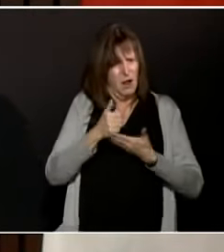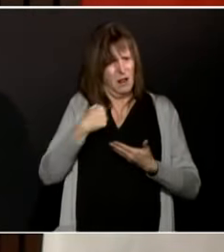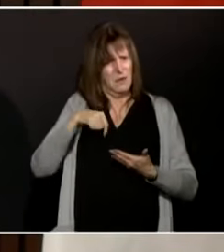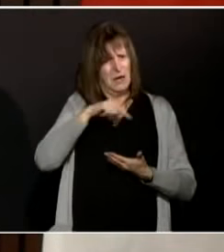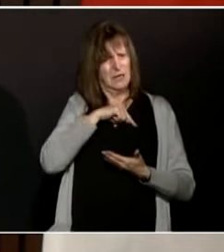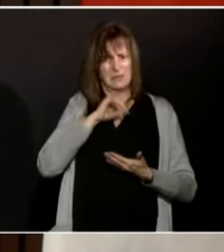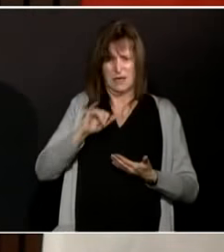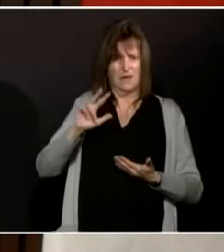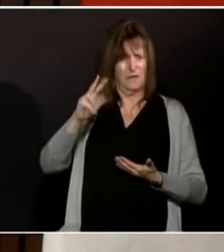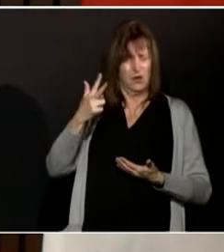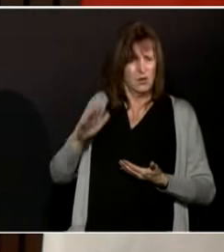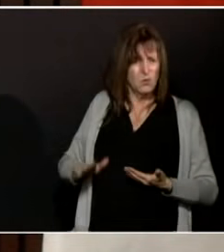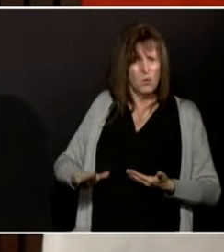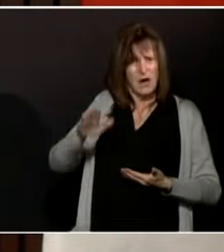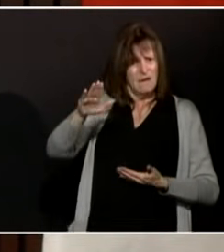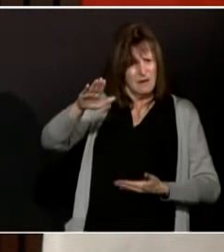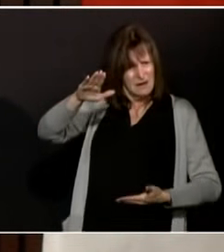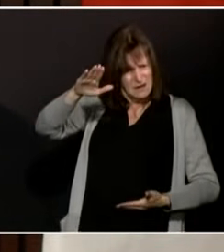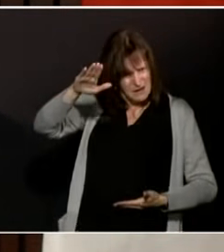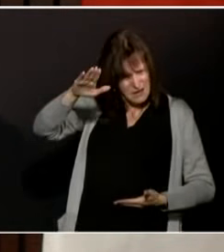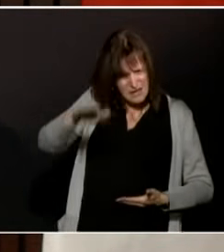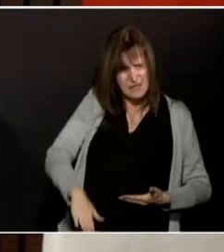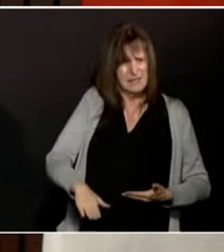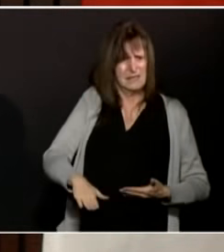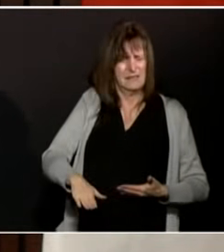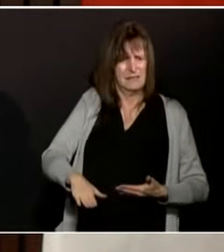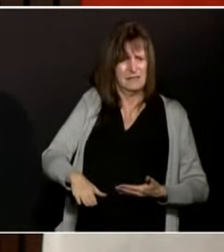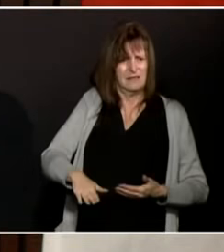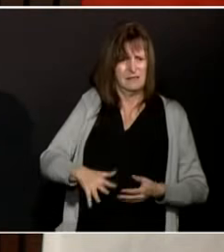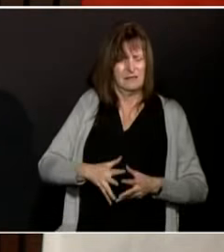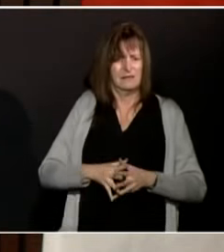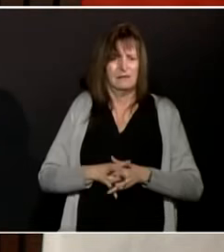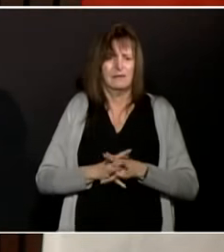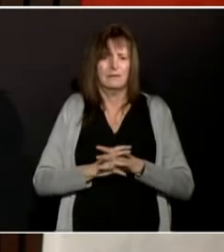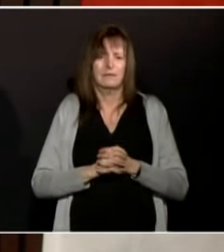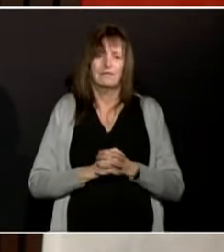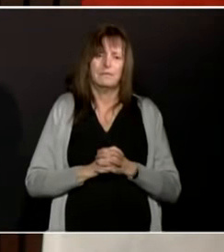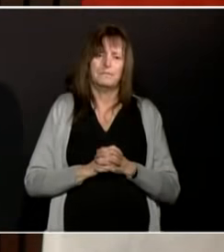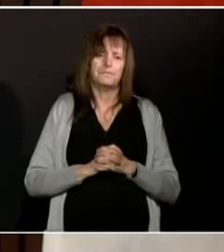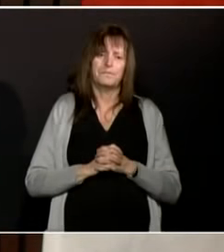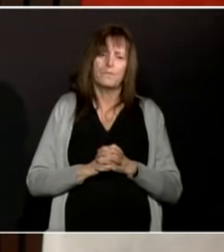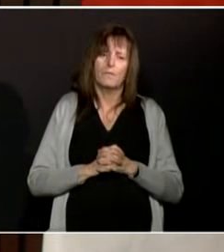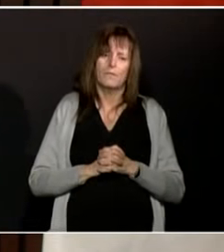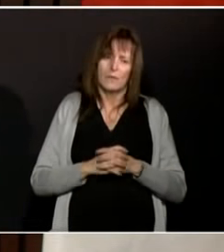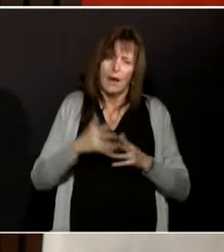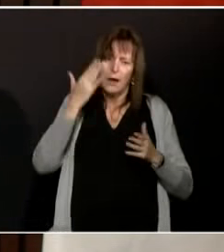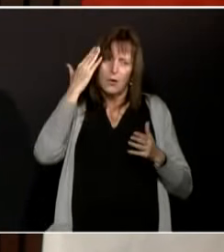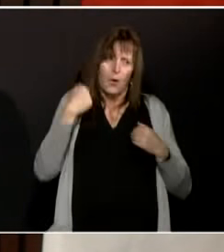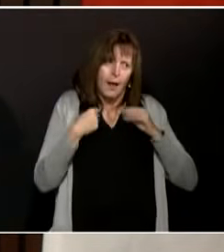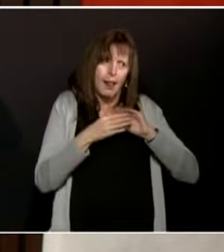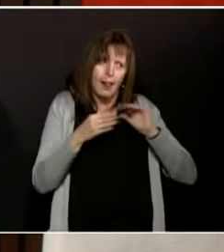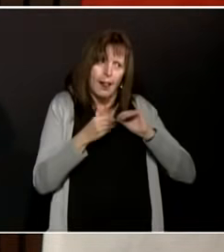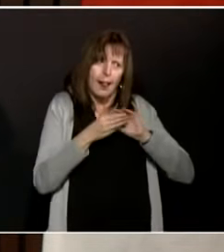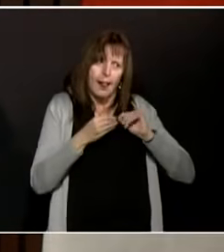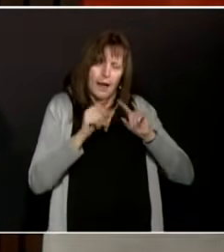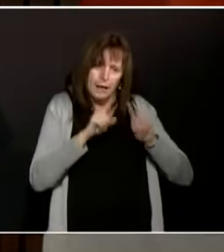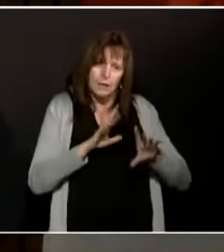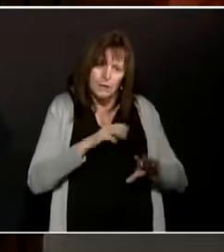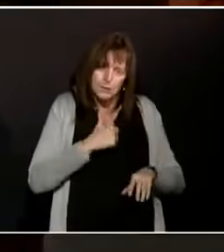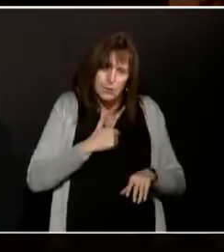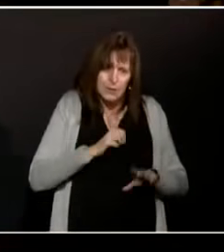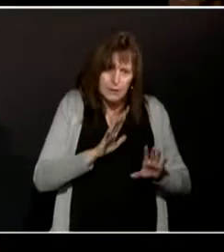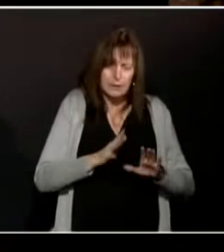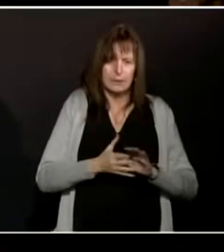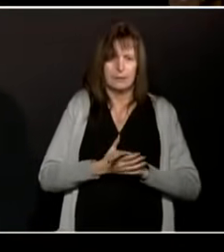long answer. Follow up? Thank you very much. Is this the disaster that you were predicting 2